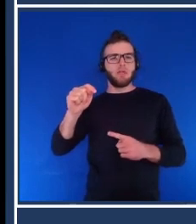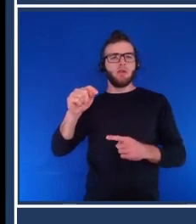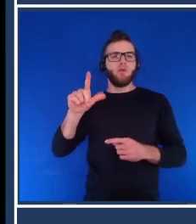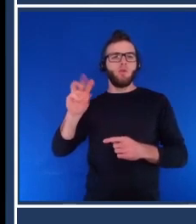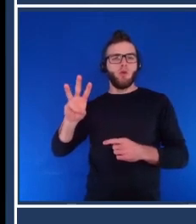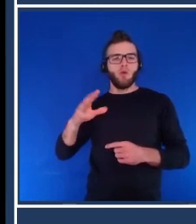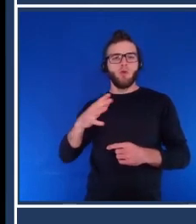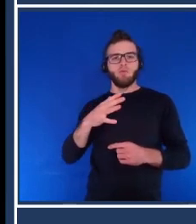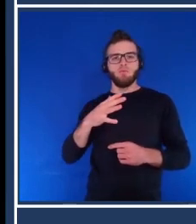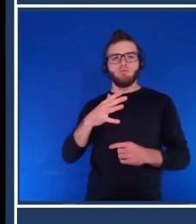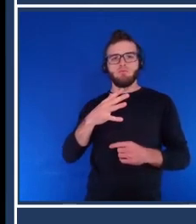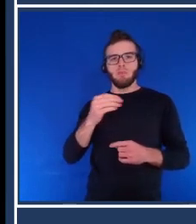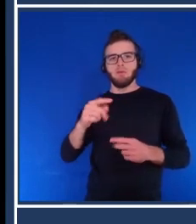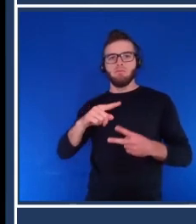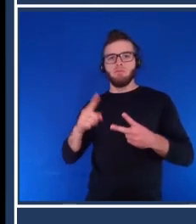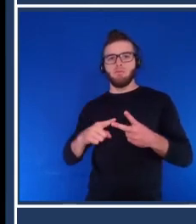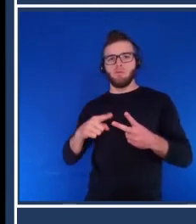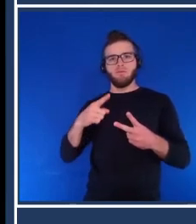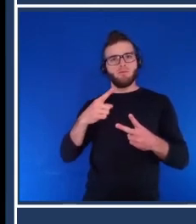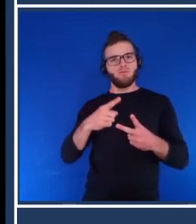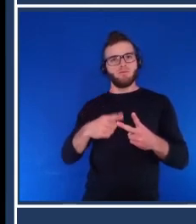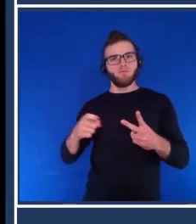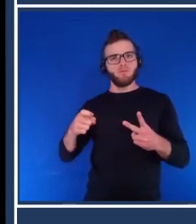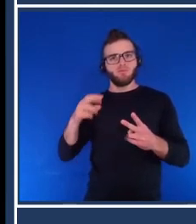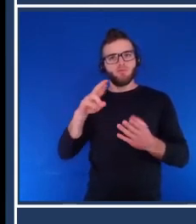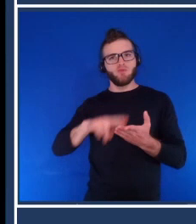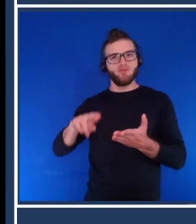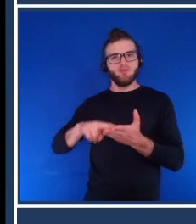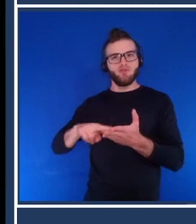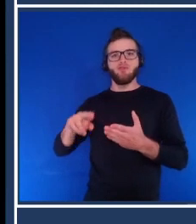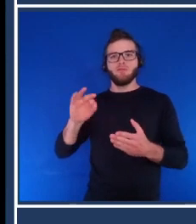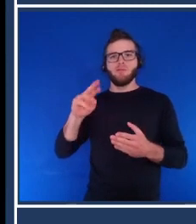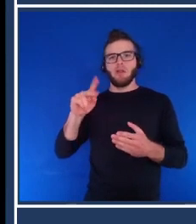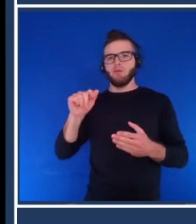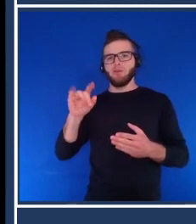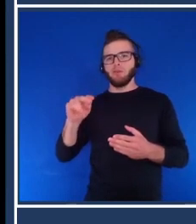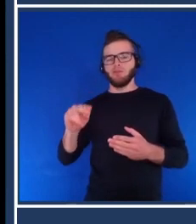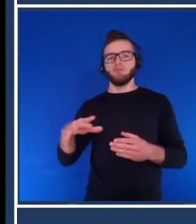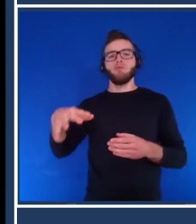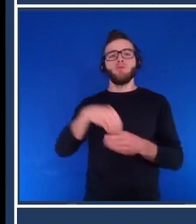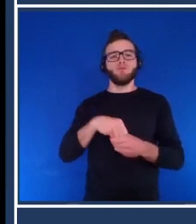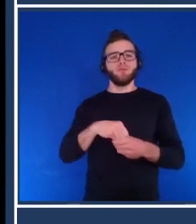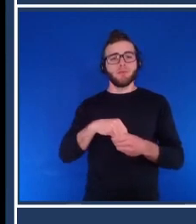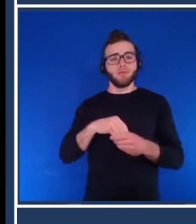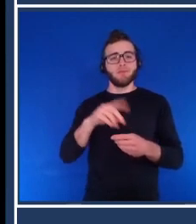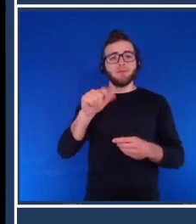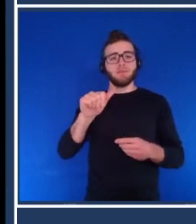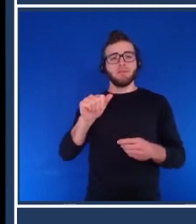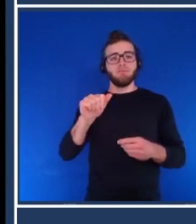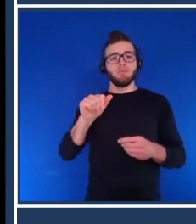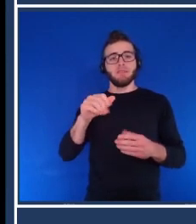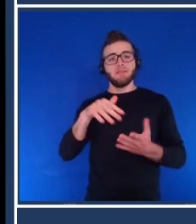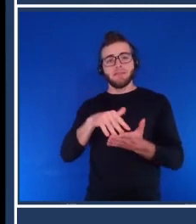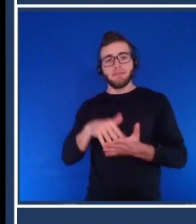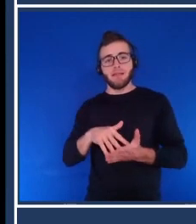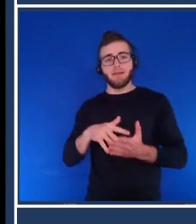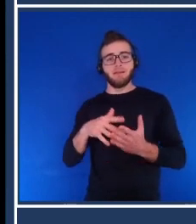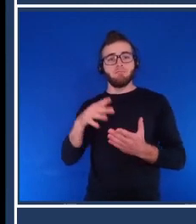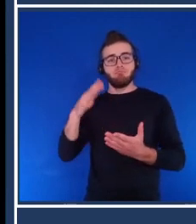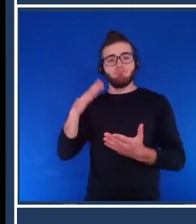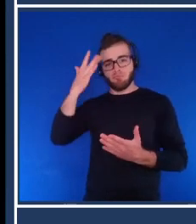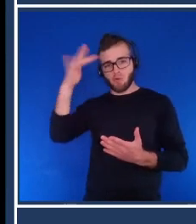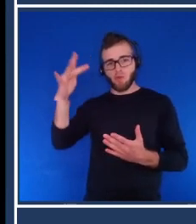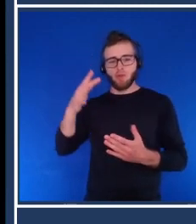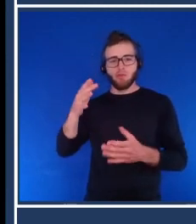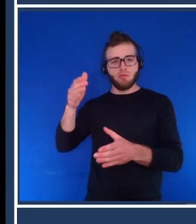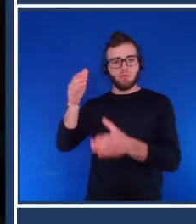Foundation, and it included experts from industry and academia, including disability studies scholars and disability self-advocates. While the